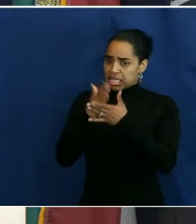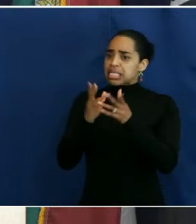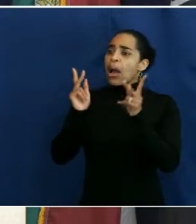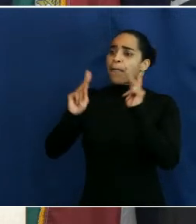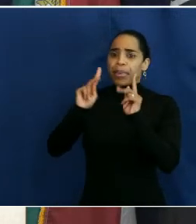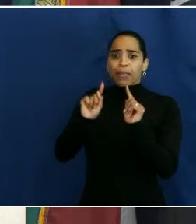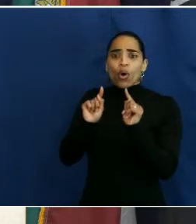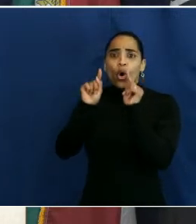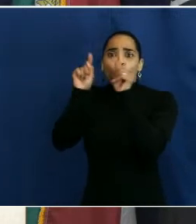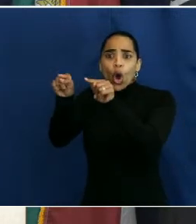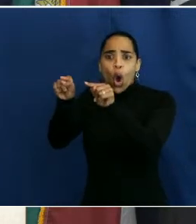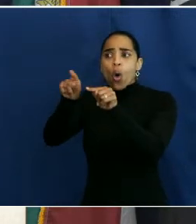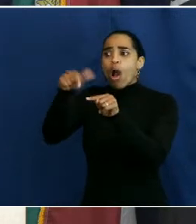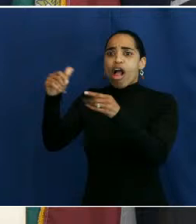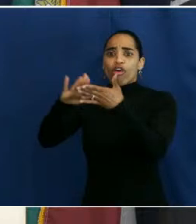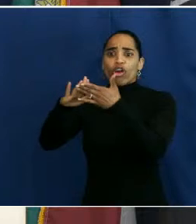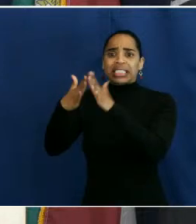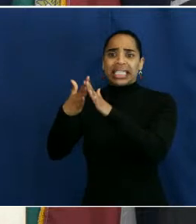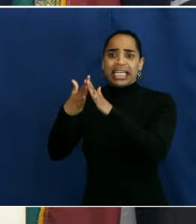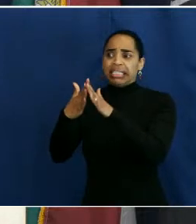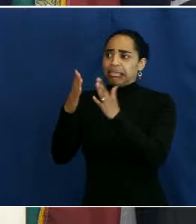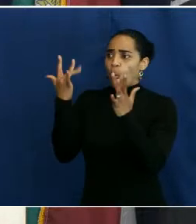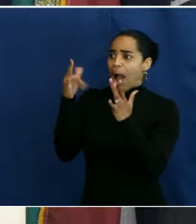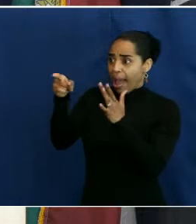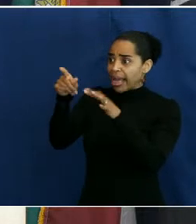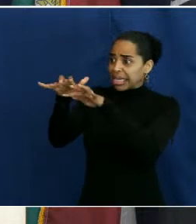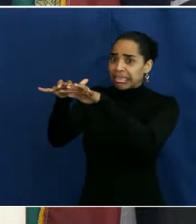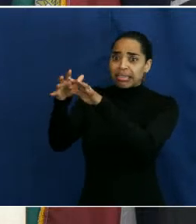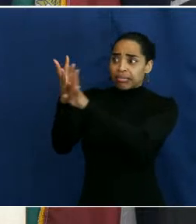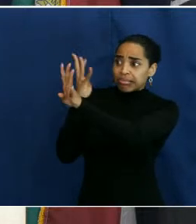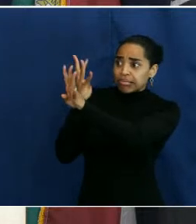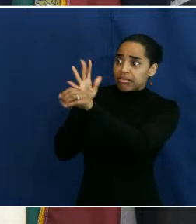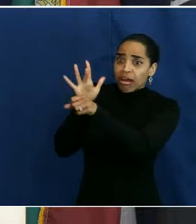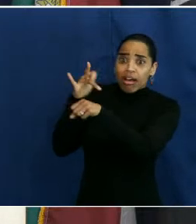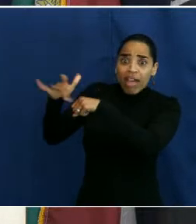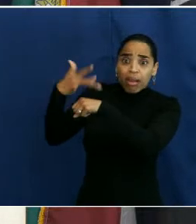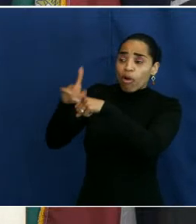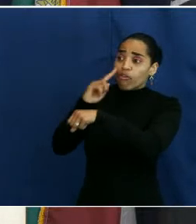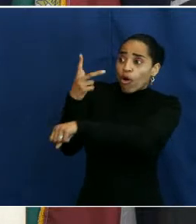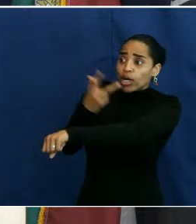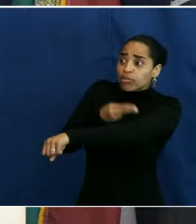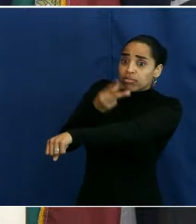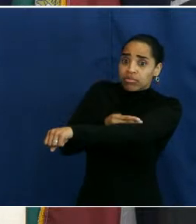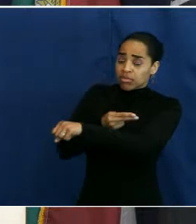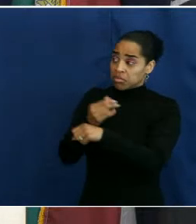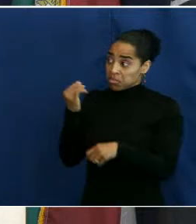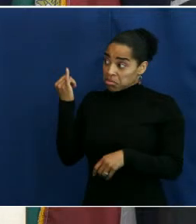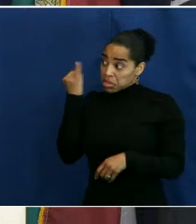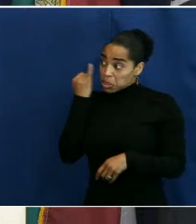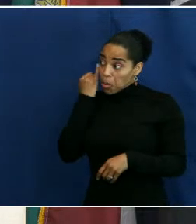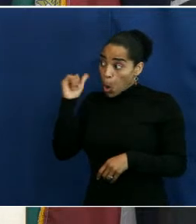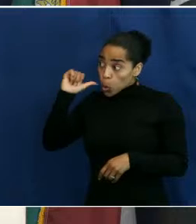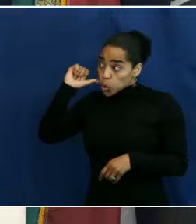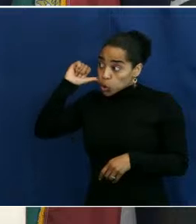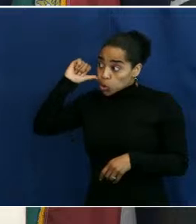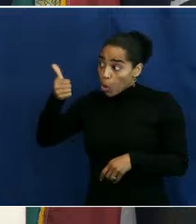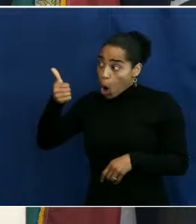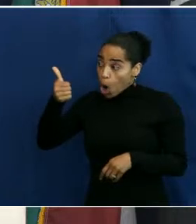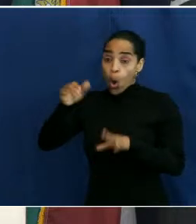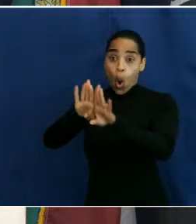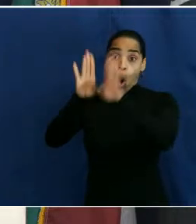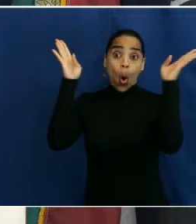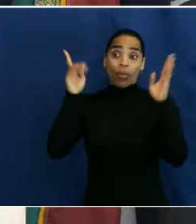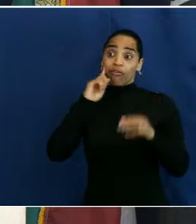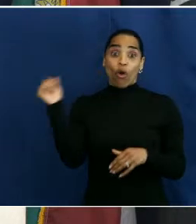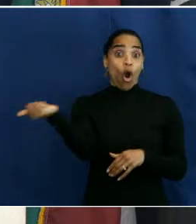get a shot in the county where they live, they go where they can get that appointment. Are you worried when things open up tomorrow, San Diegans will also be competing with